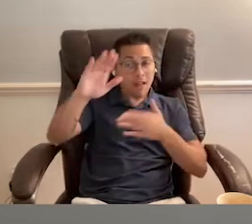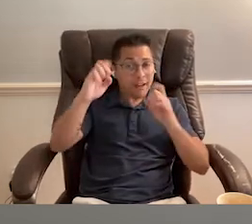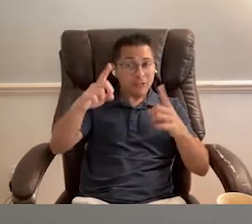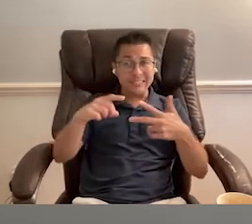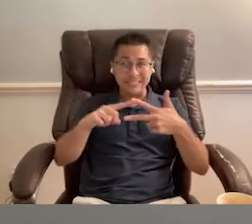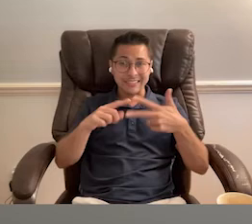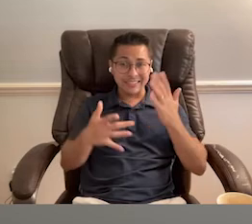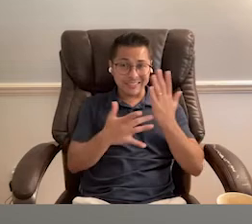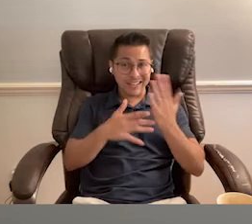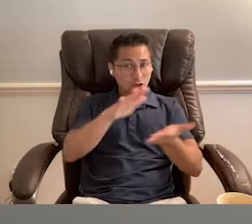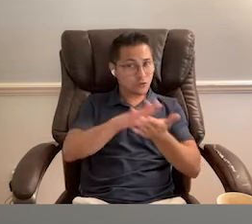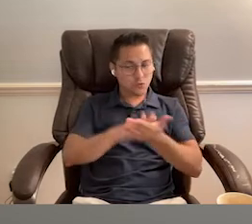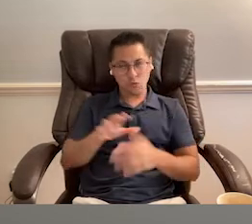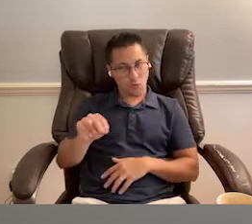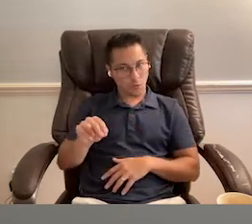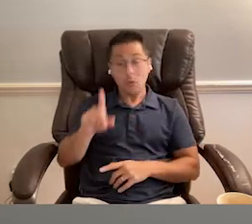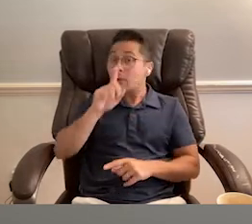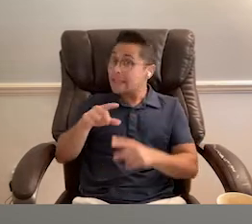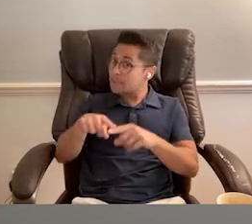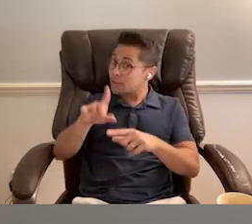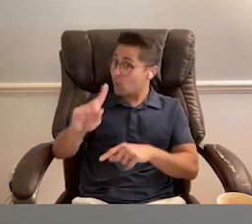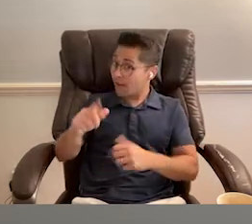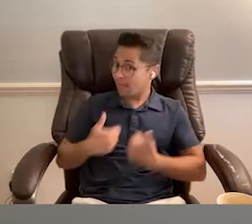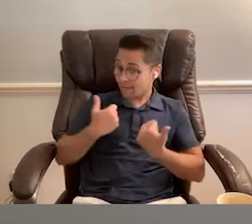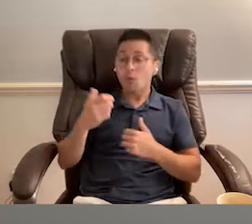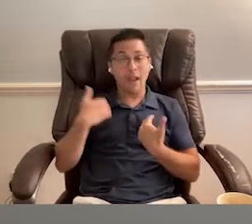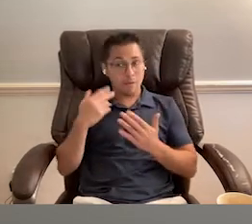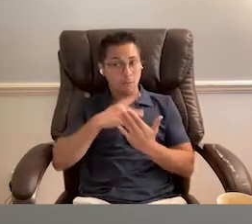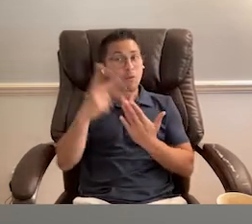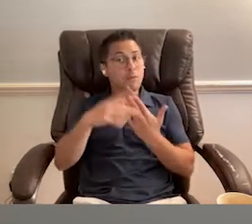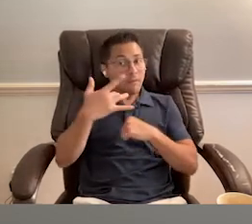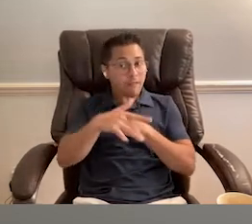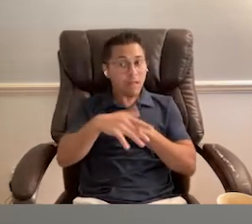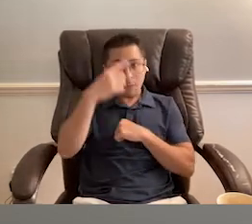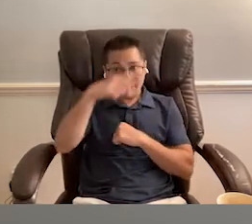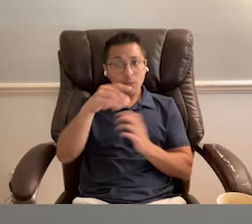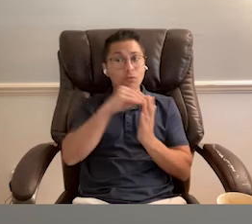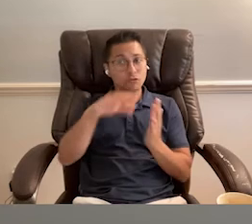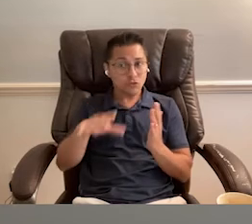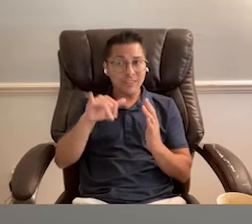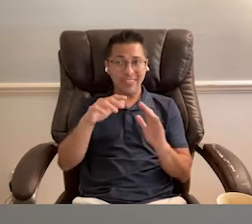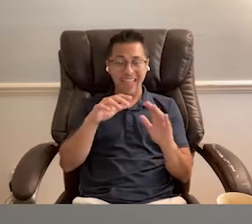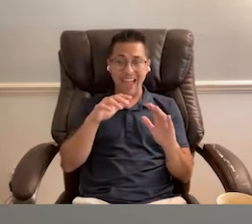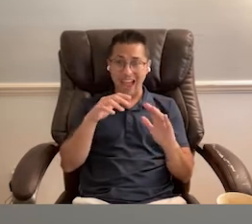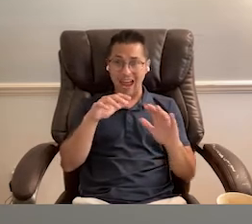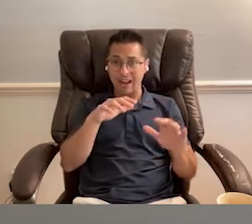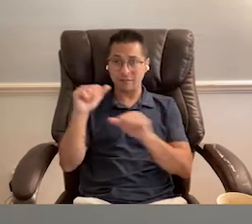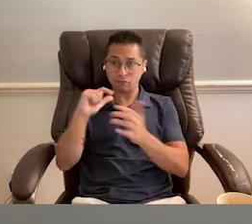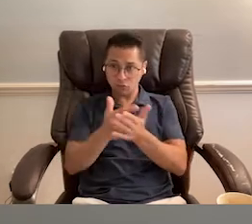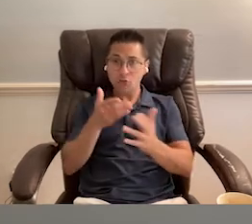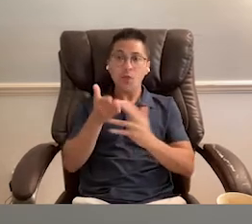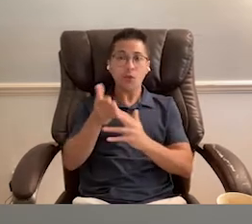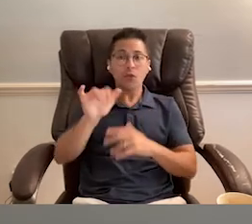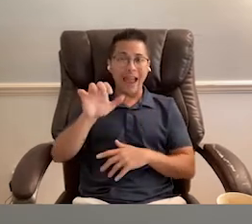technical schools, not so much. Depends on where you live. There are programs available for students that exit via access?